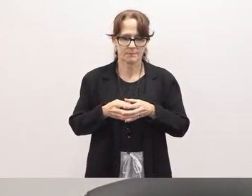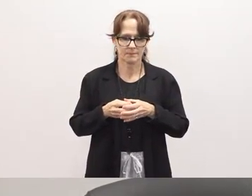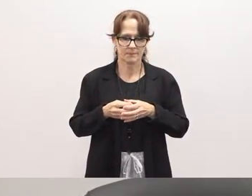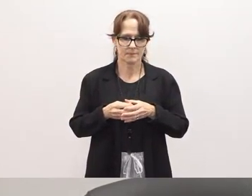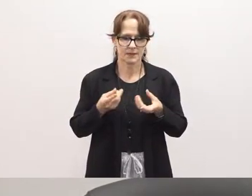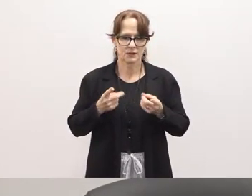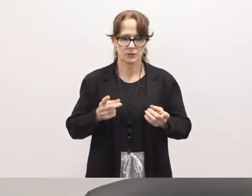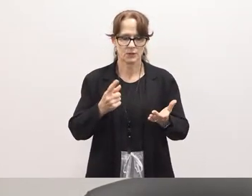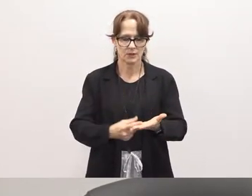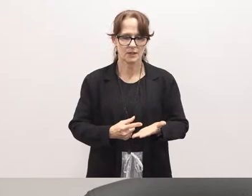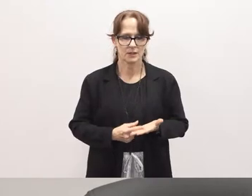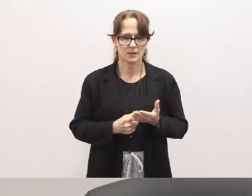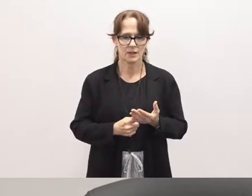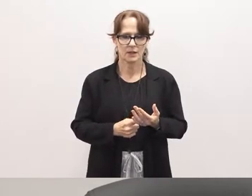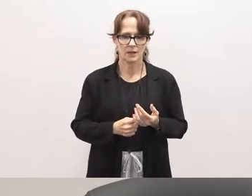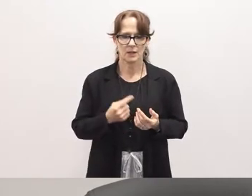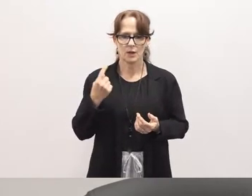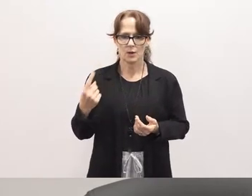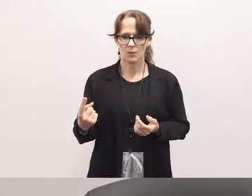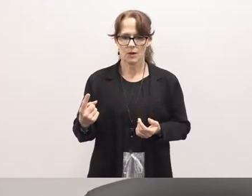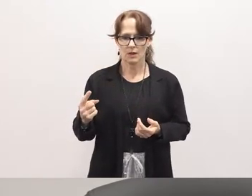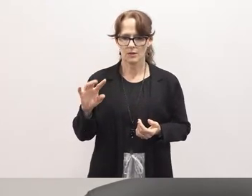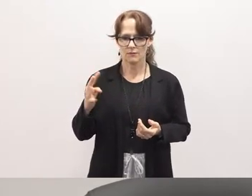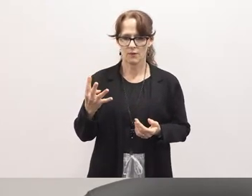during the discussion, there was one fourth grader